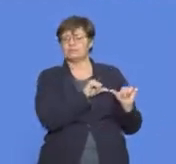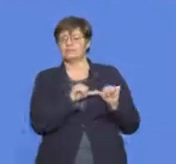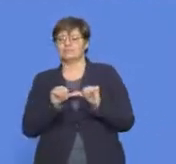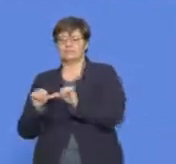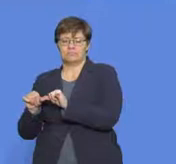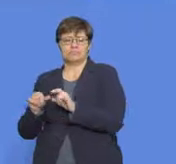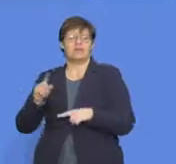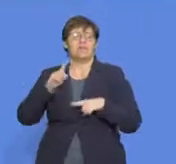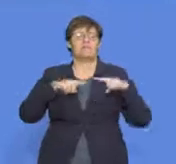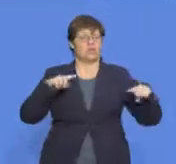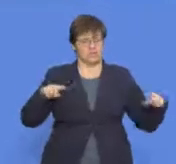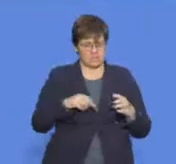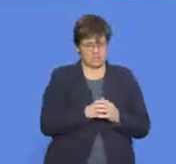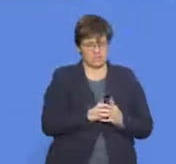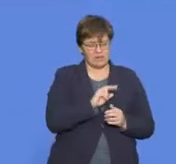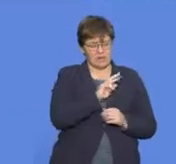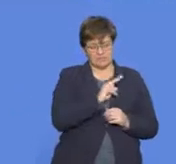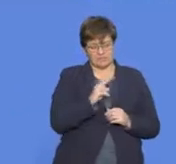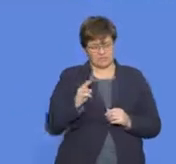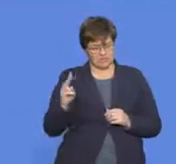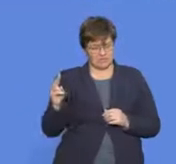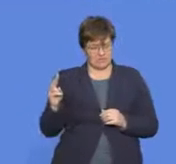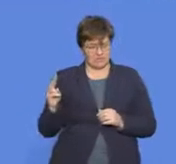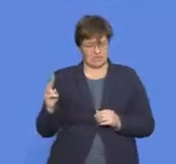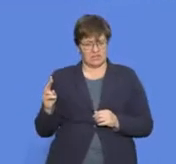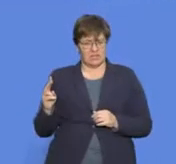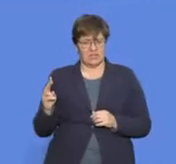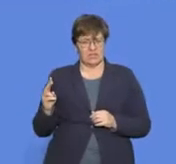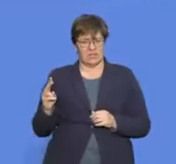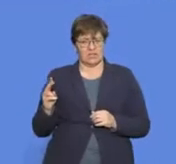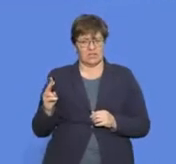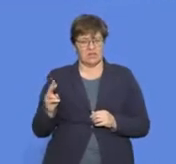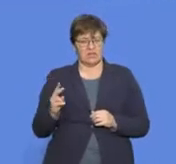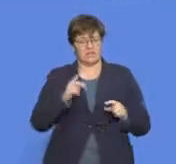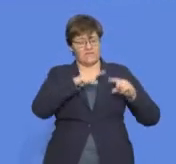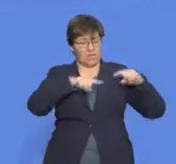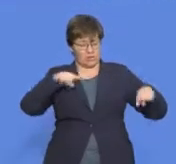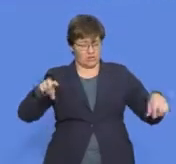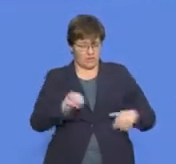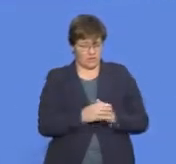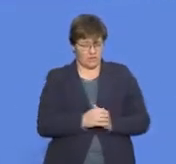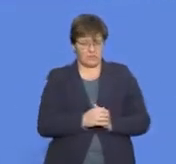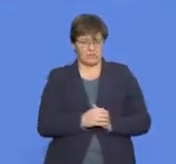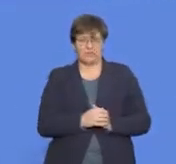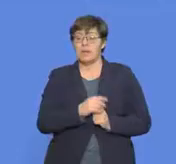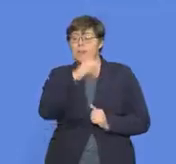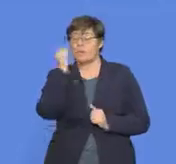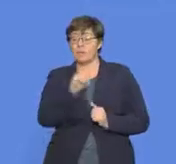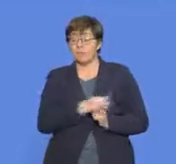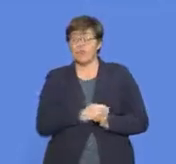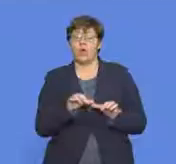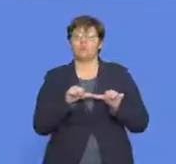continuous variation between the different forms of in the variation. And that we then